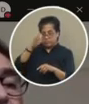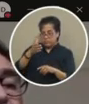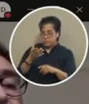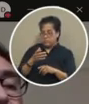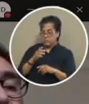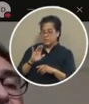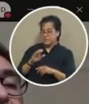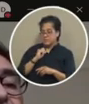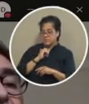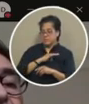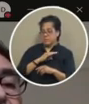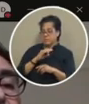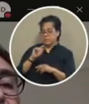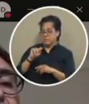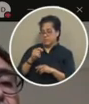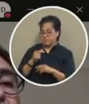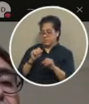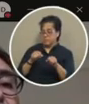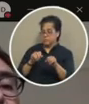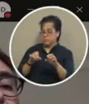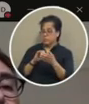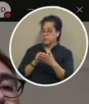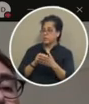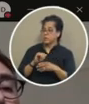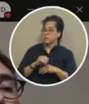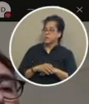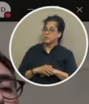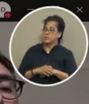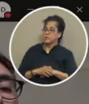and Mr. Gonzalez that direction.